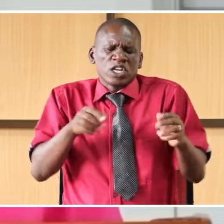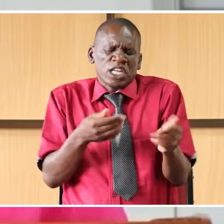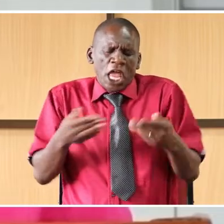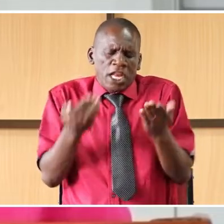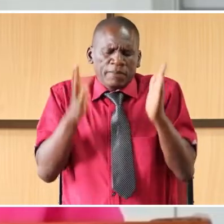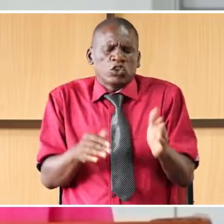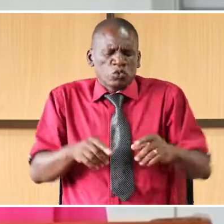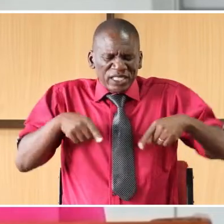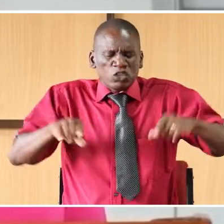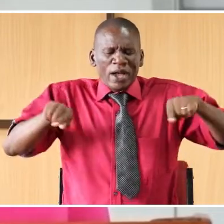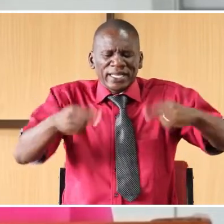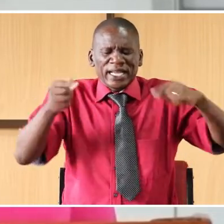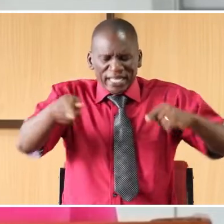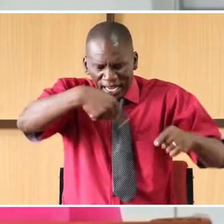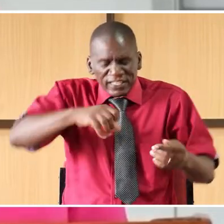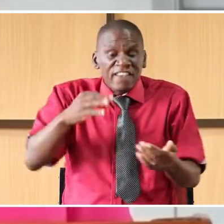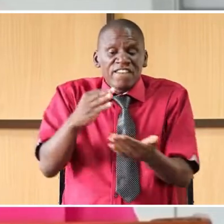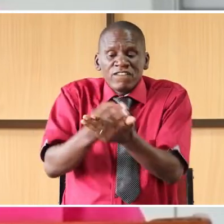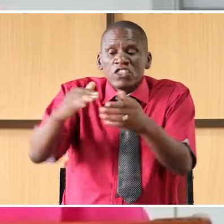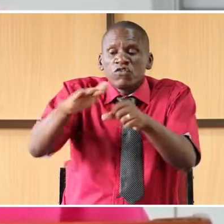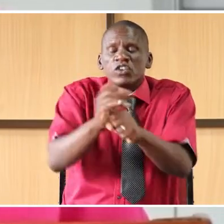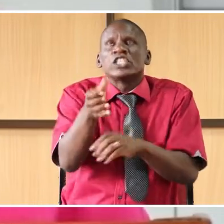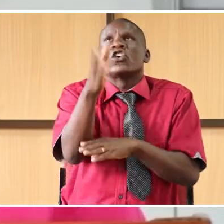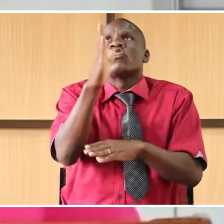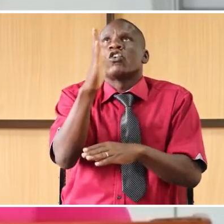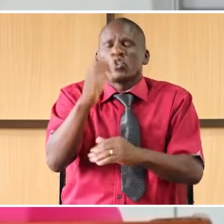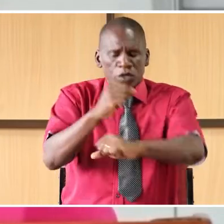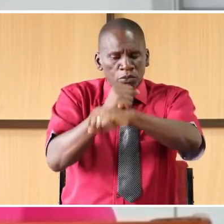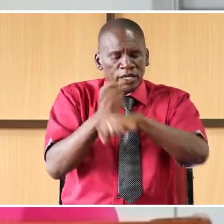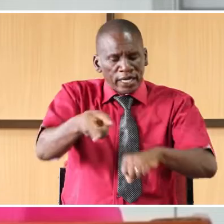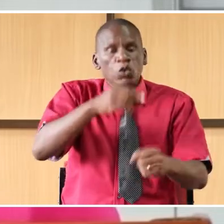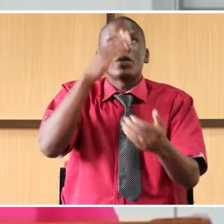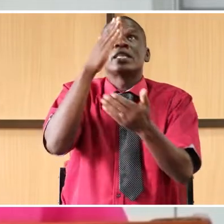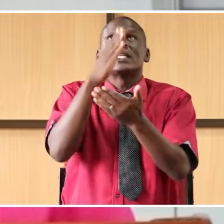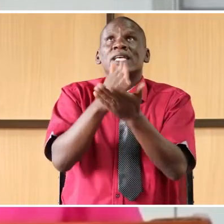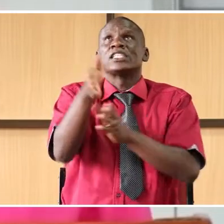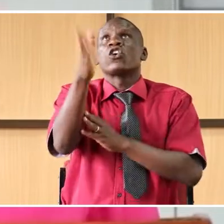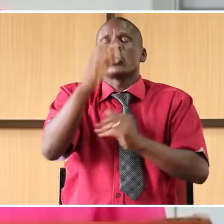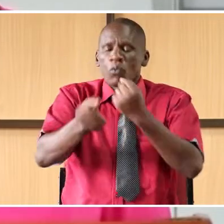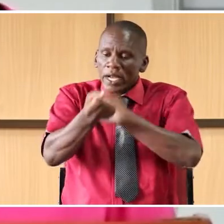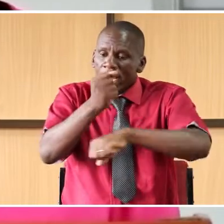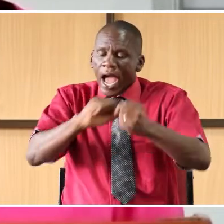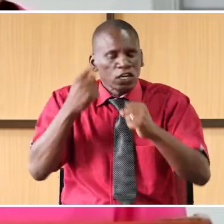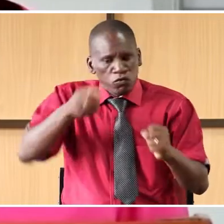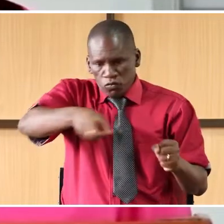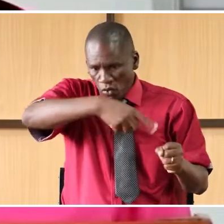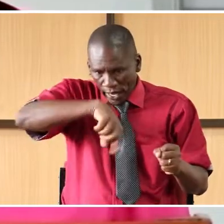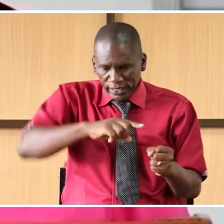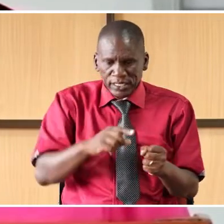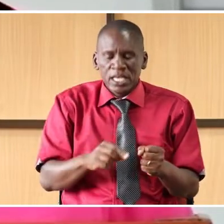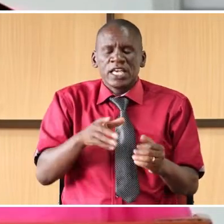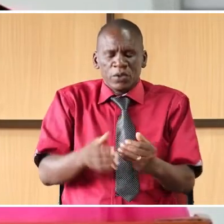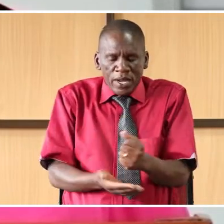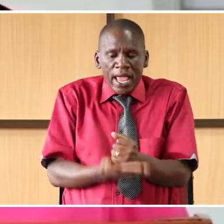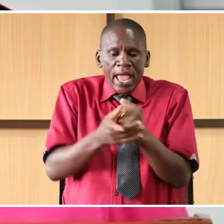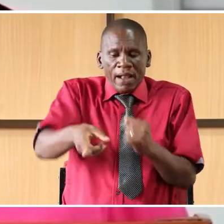at us. That faithfulness of God is our shield because we trust him, he will act for us. He's a present